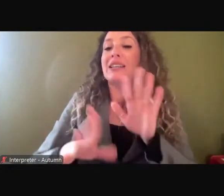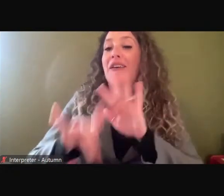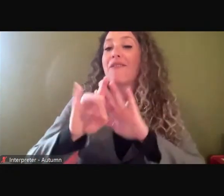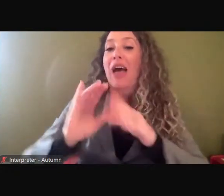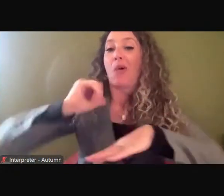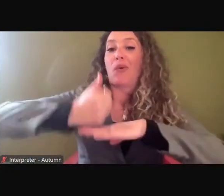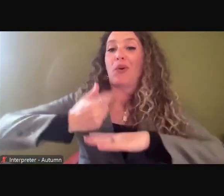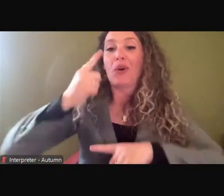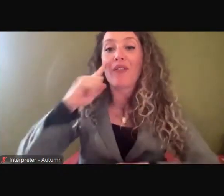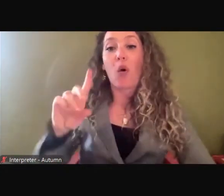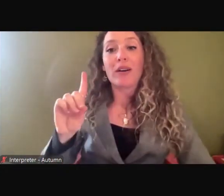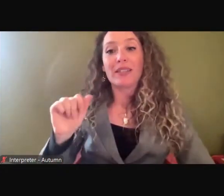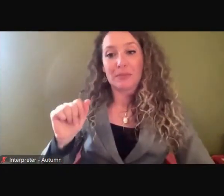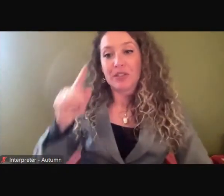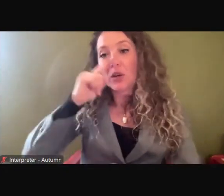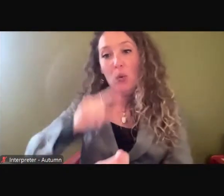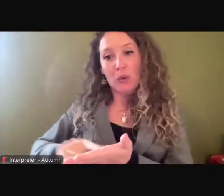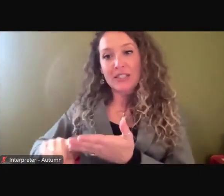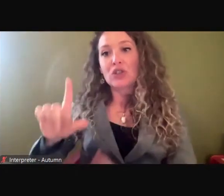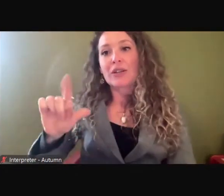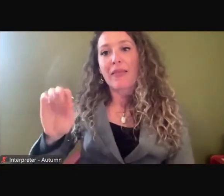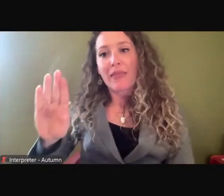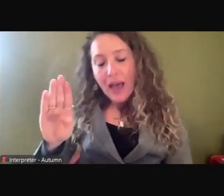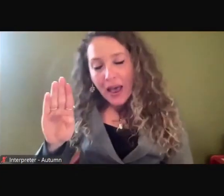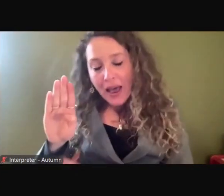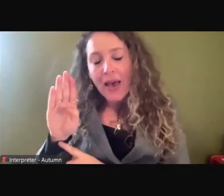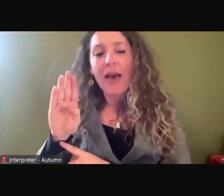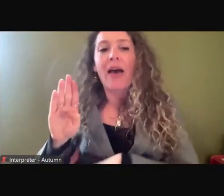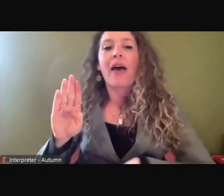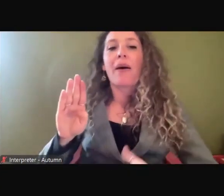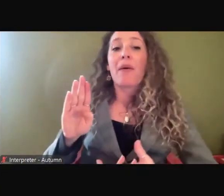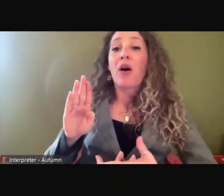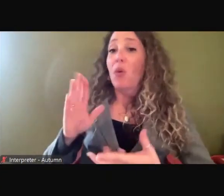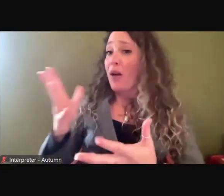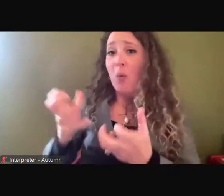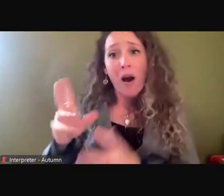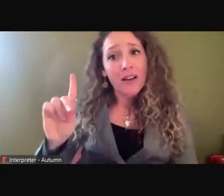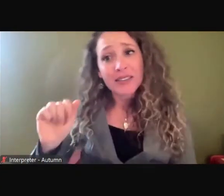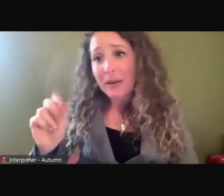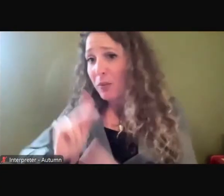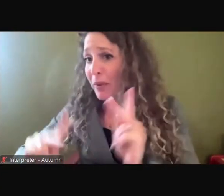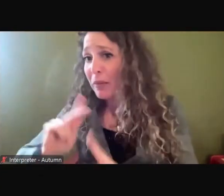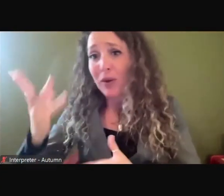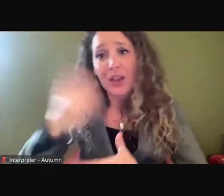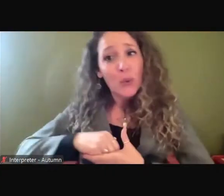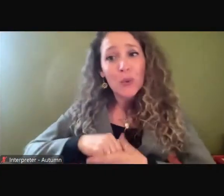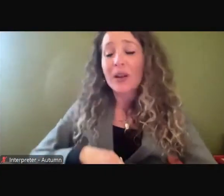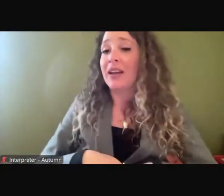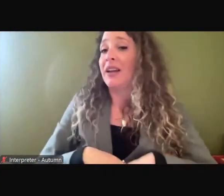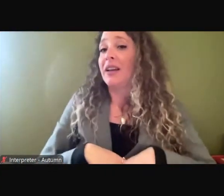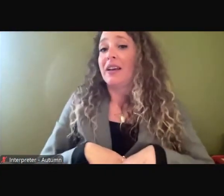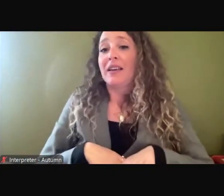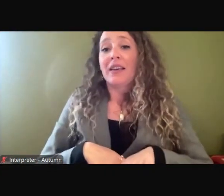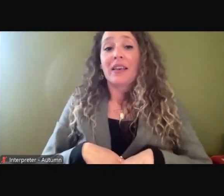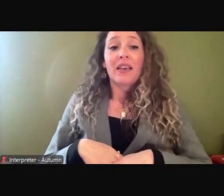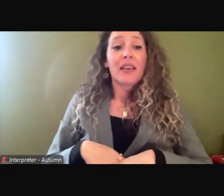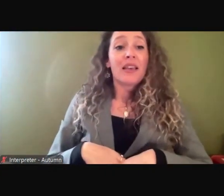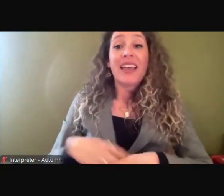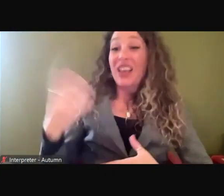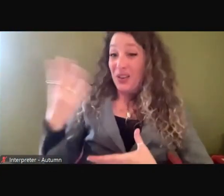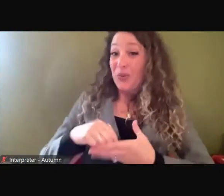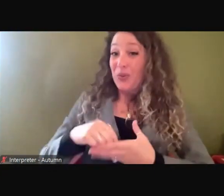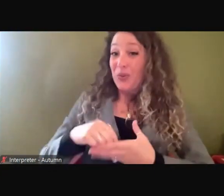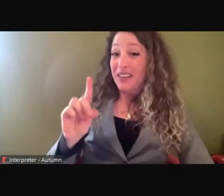Lab, thinking about disabled people as researchers or co-researchers, but we also know that inclusion of people with disabilities in research